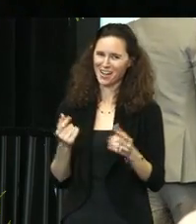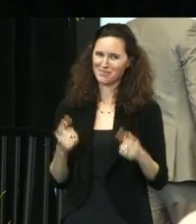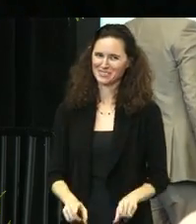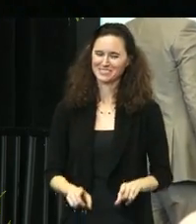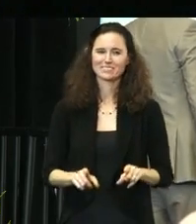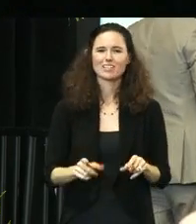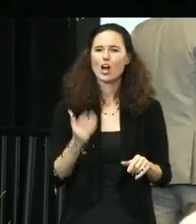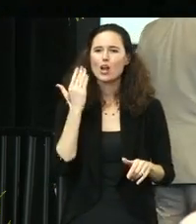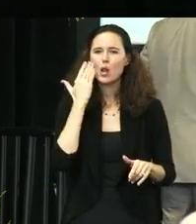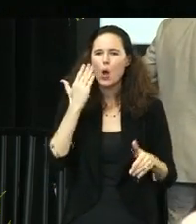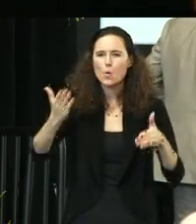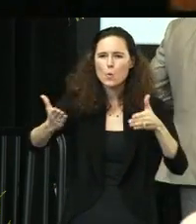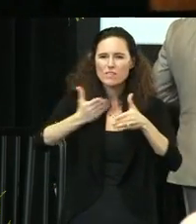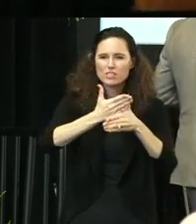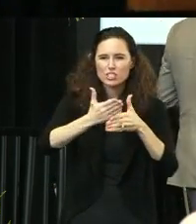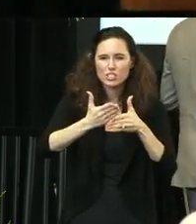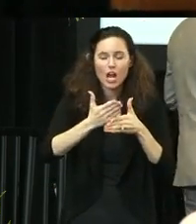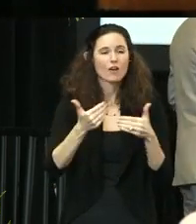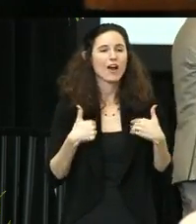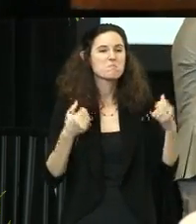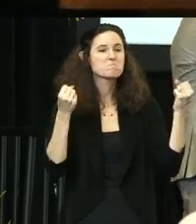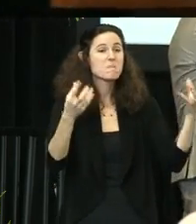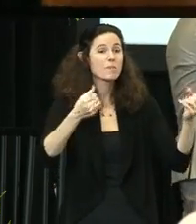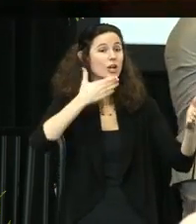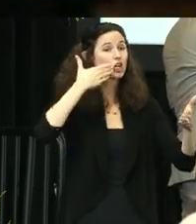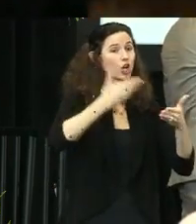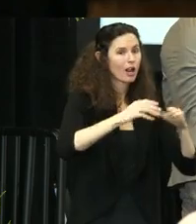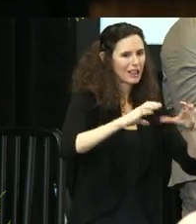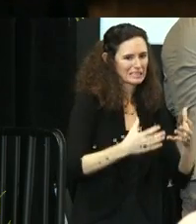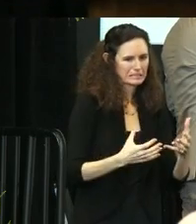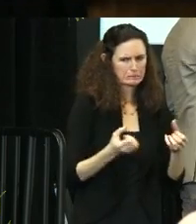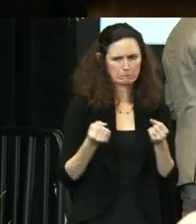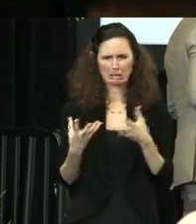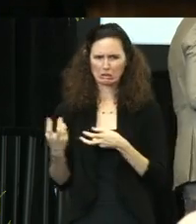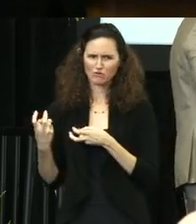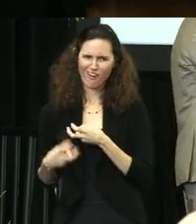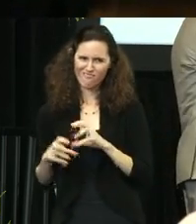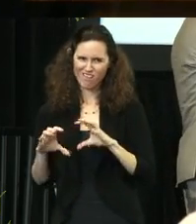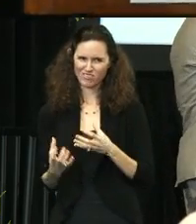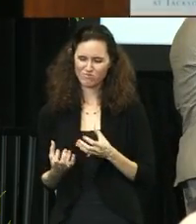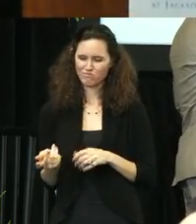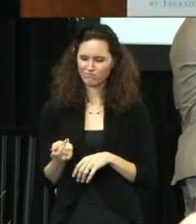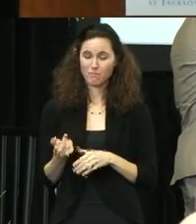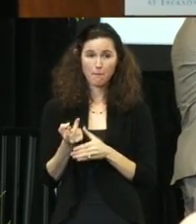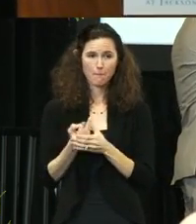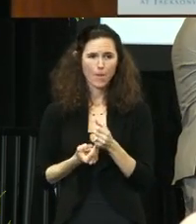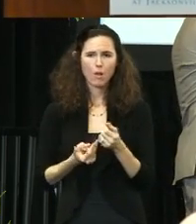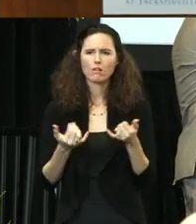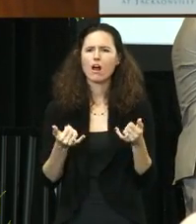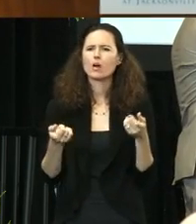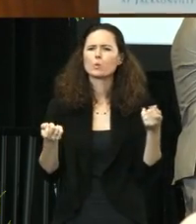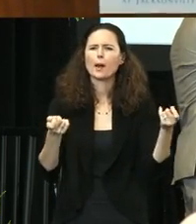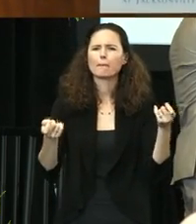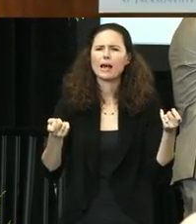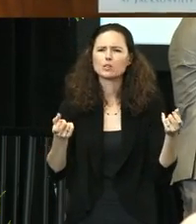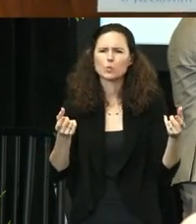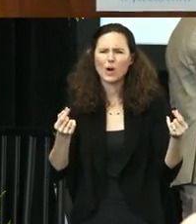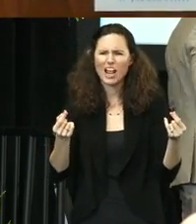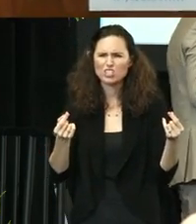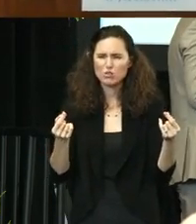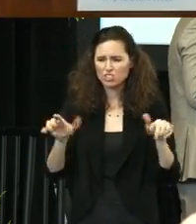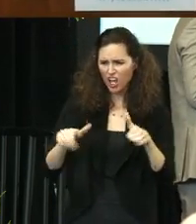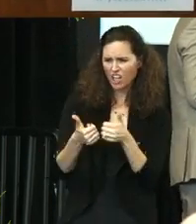share of good classes and rough classes, but what's helped me manage the classroom environment, how I, overcome